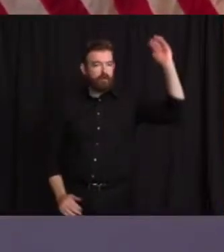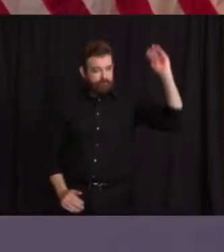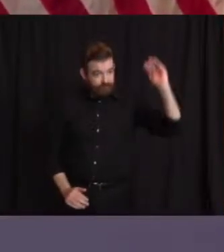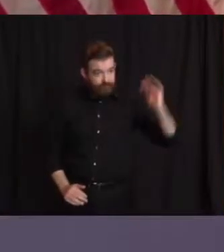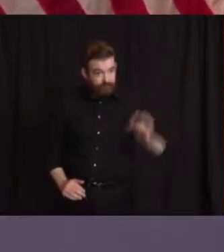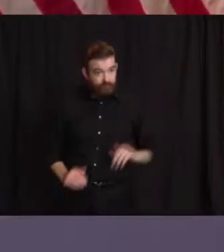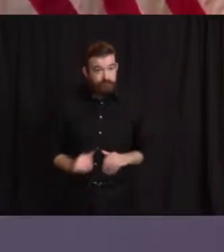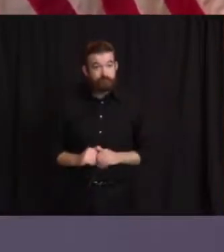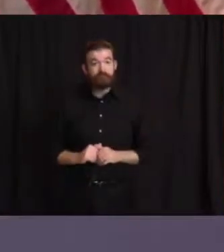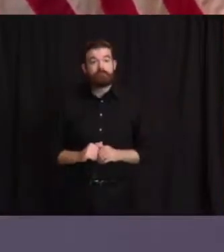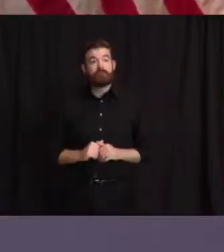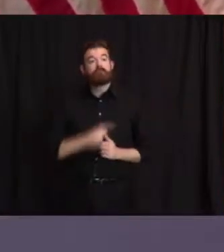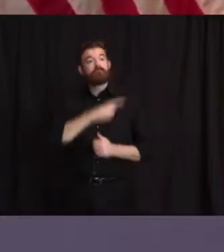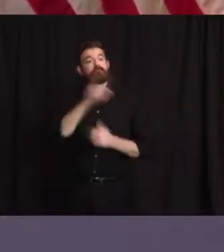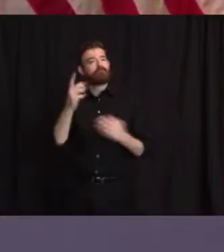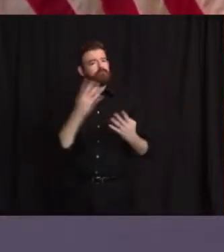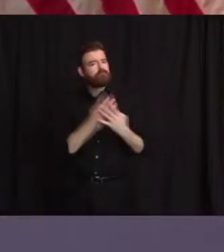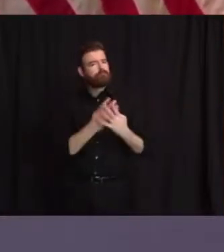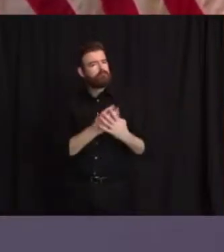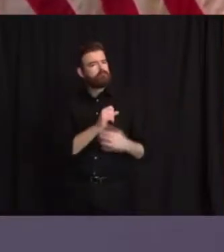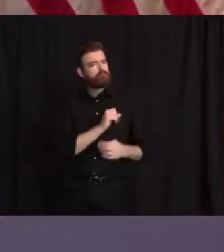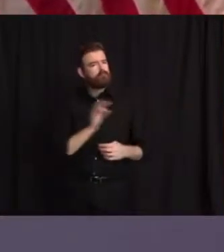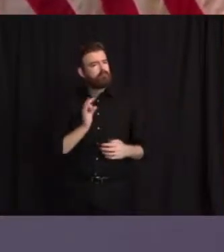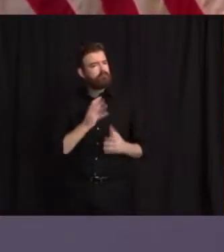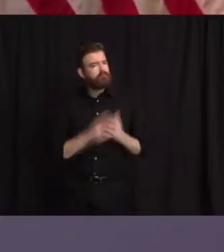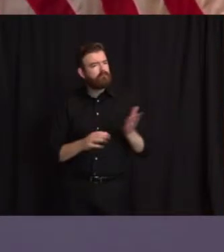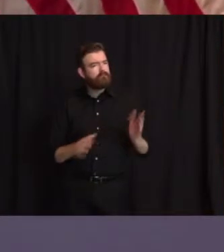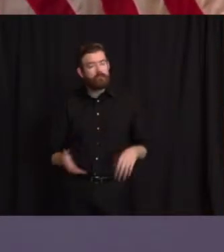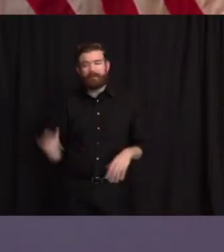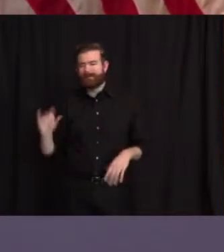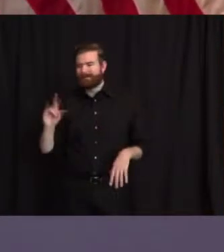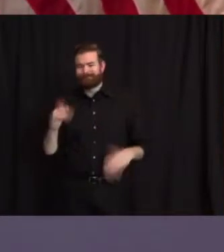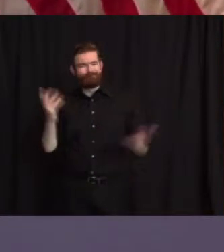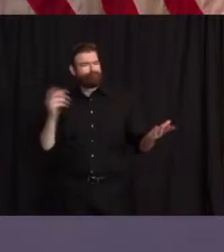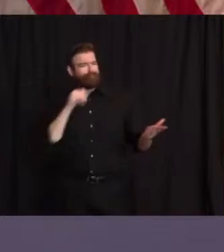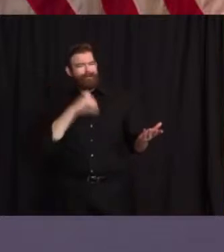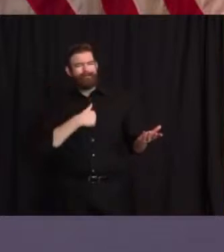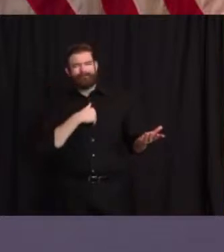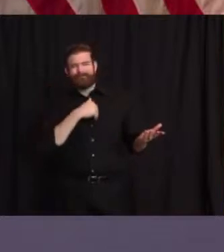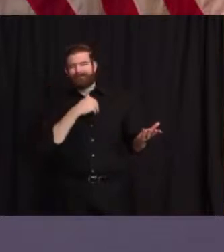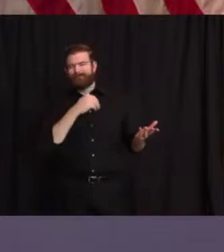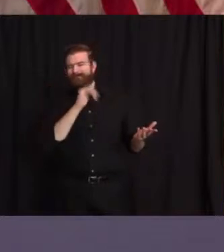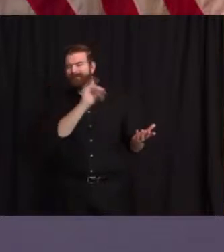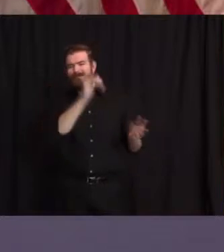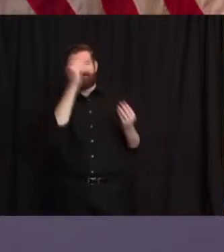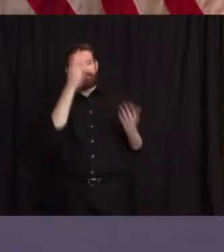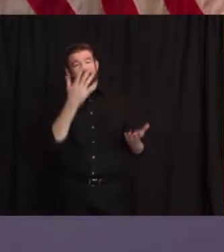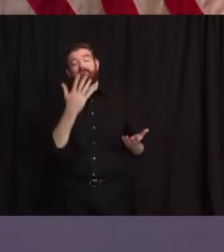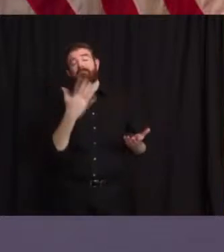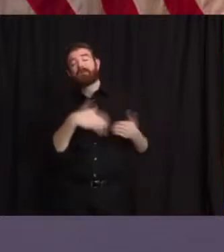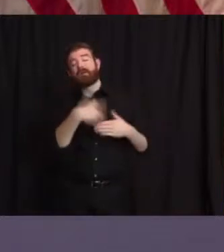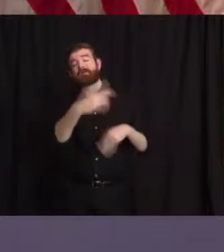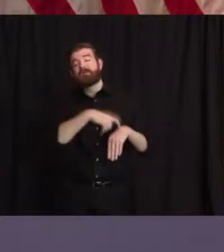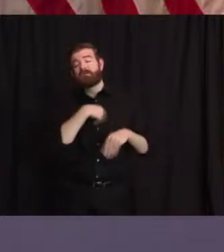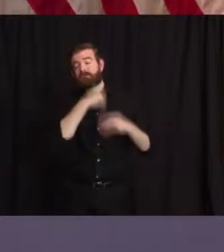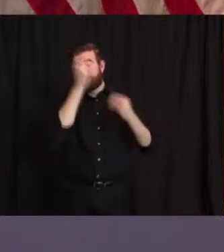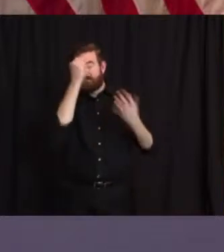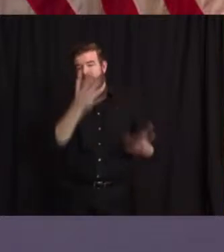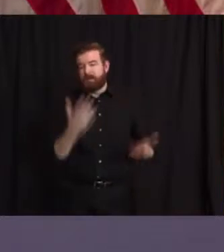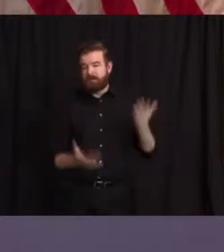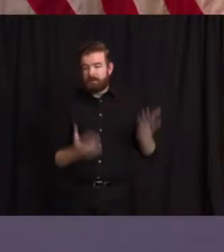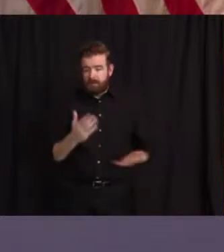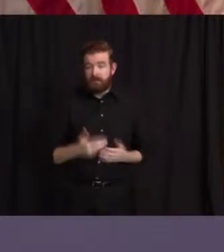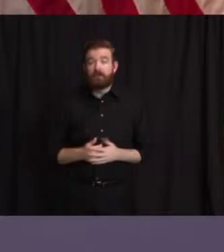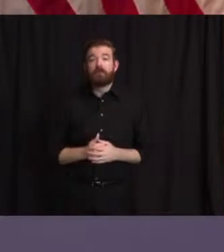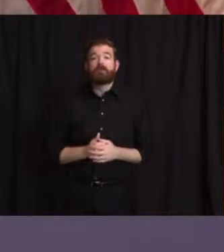with We'll me. come back to you on that, is that all right? Okay, thank you. Charlie, good morning still. Yes, good morning, Governor.